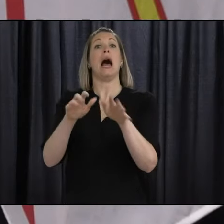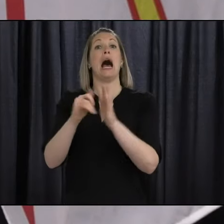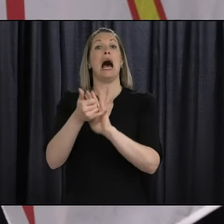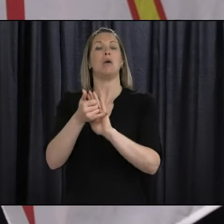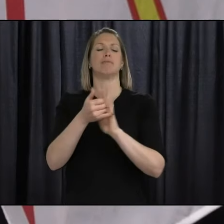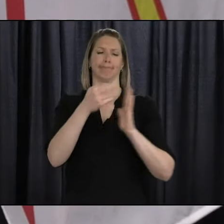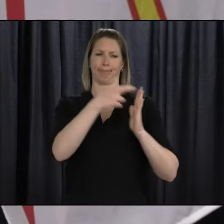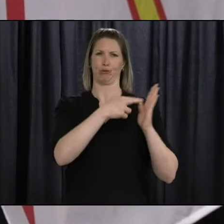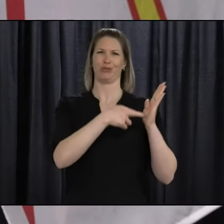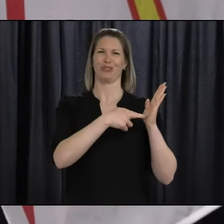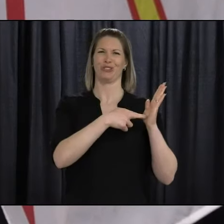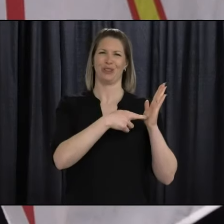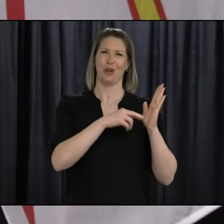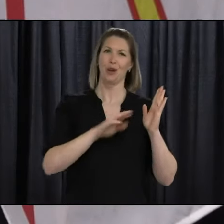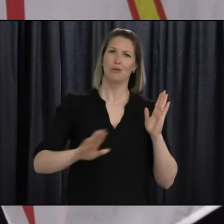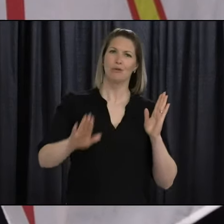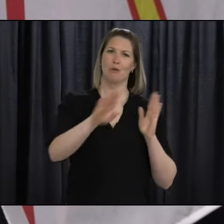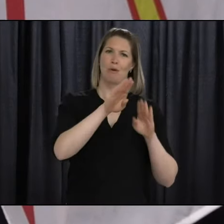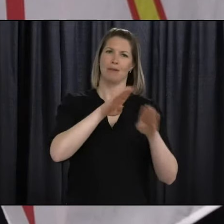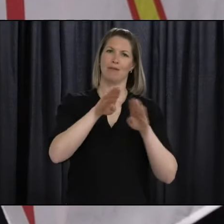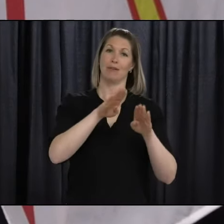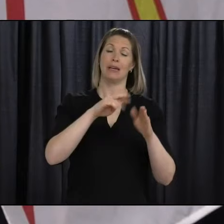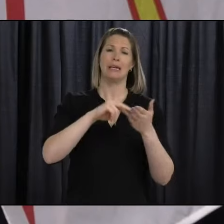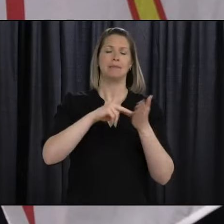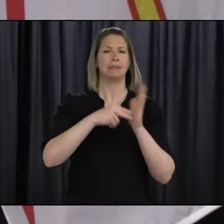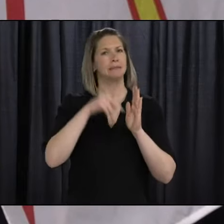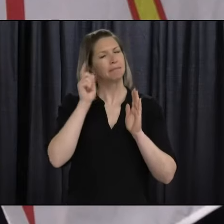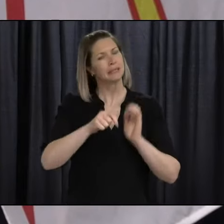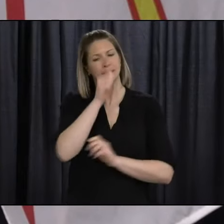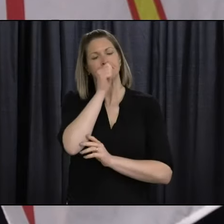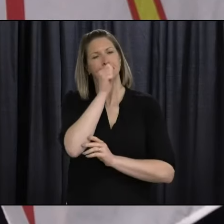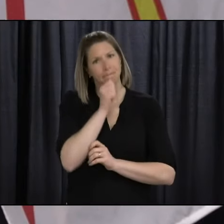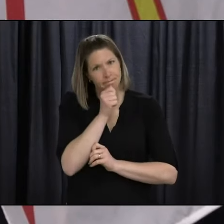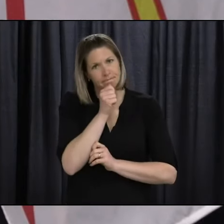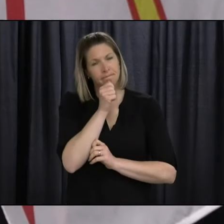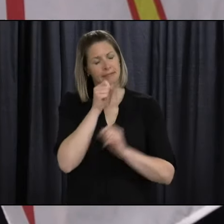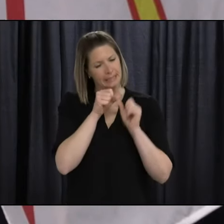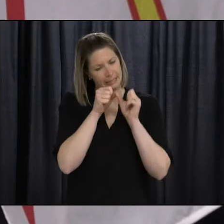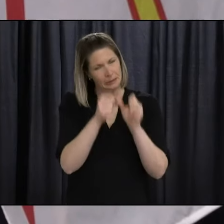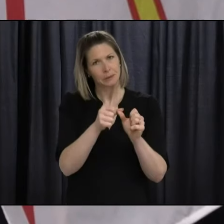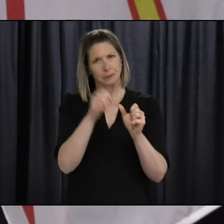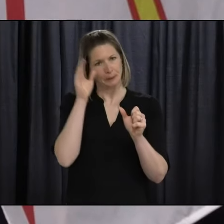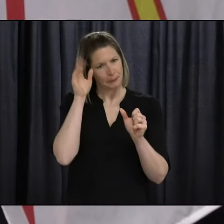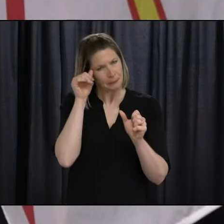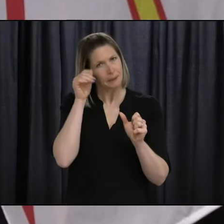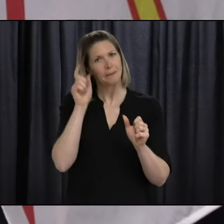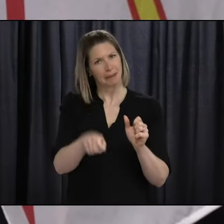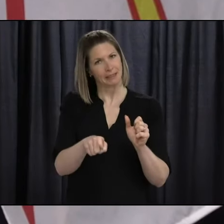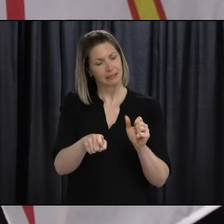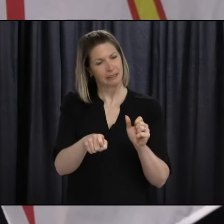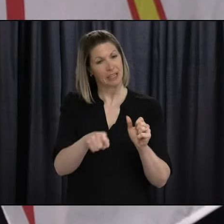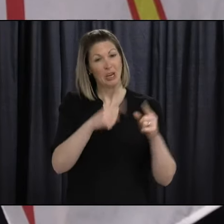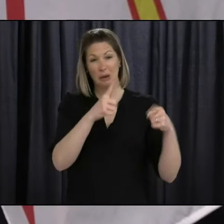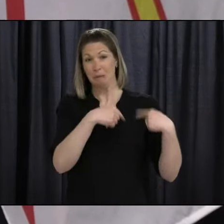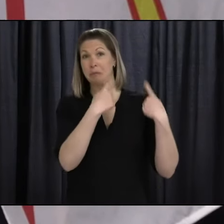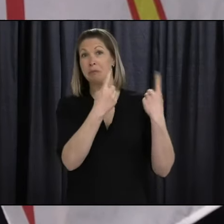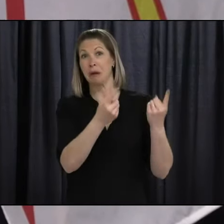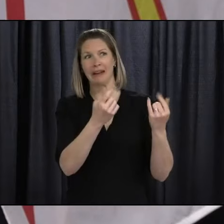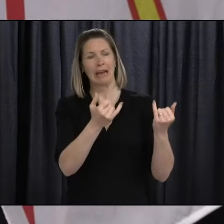and discipline, but I know we are up for the challenge. We have come too far to stop now. We are aware of an outbreak